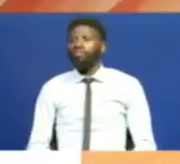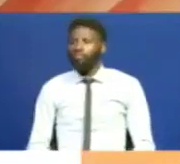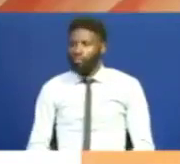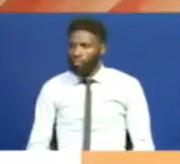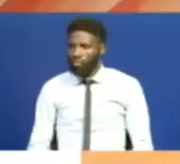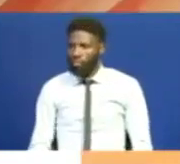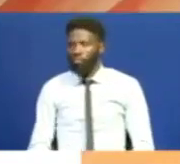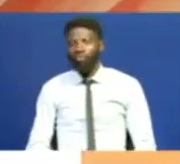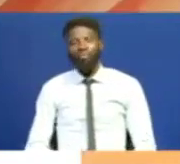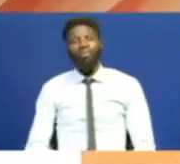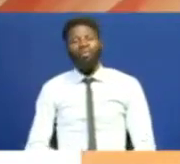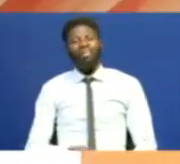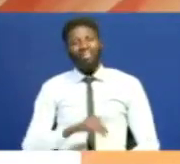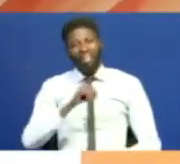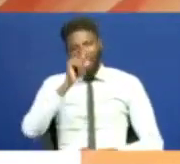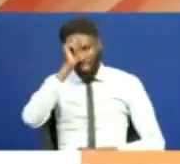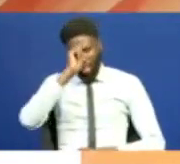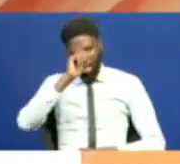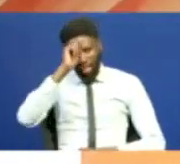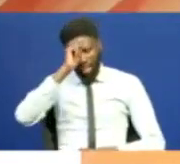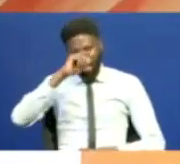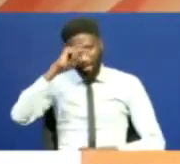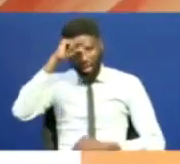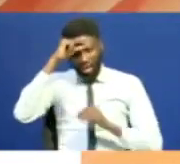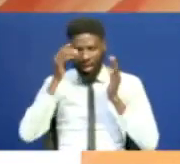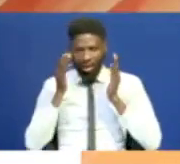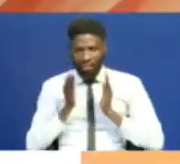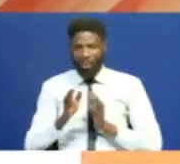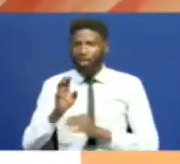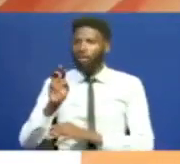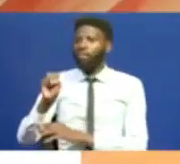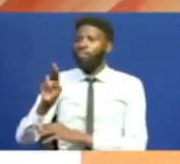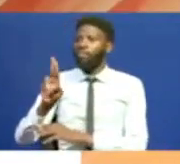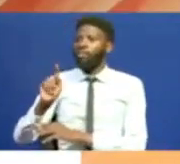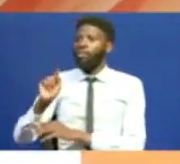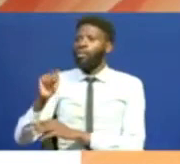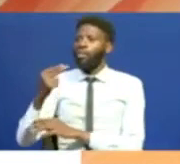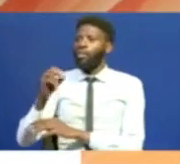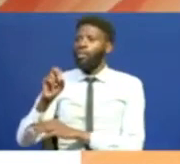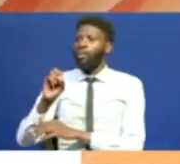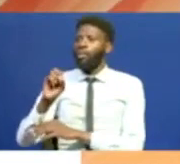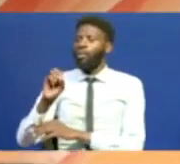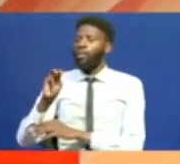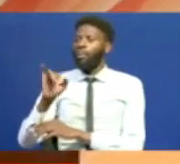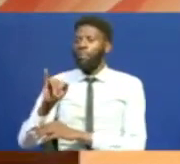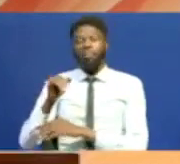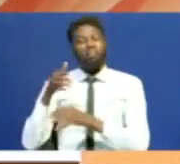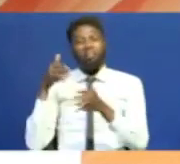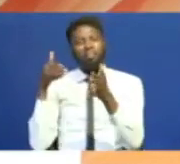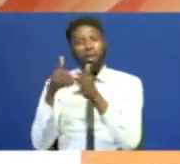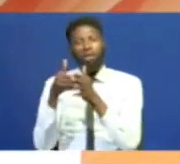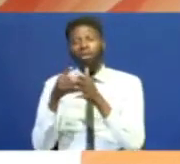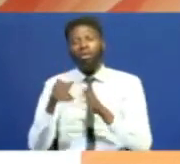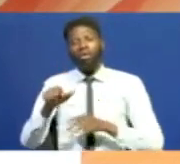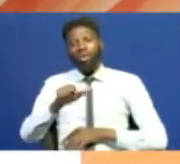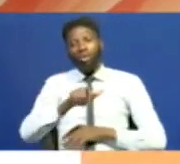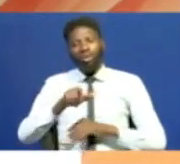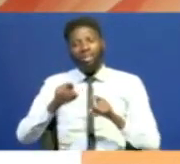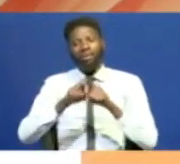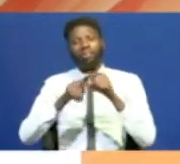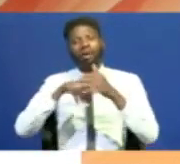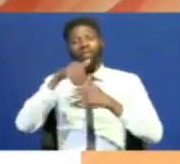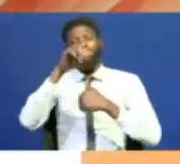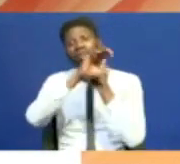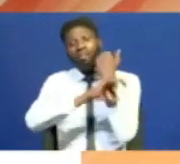And Tharaka Nithi Governor Muthomi Njuki has banned all local and foreign travel for county officials and ordered the creation of